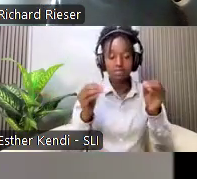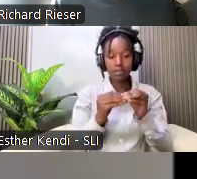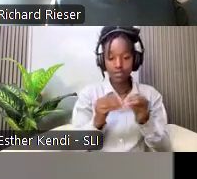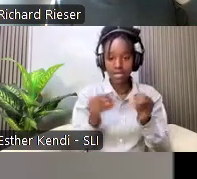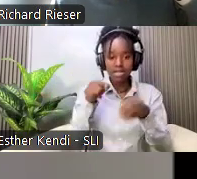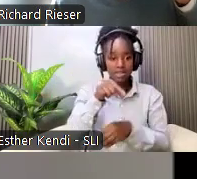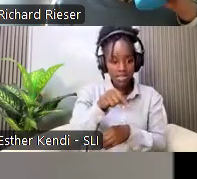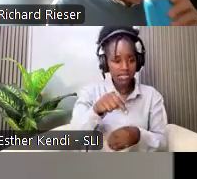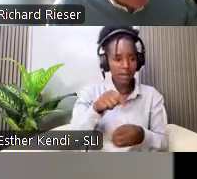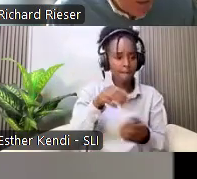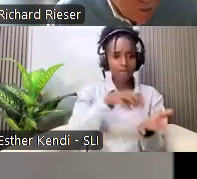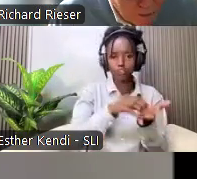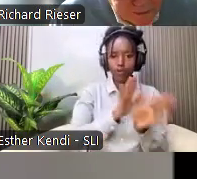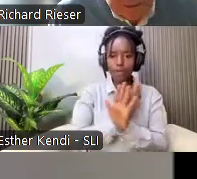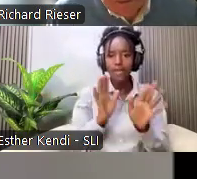is